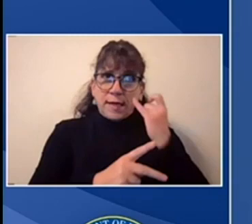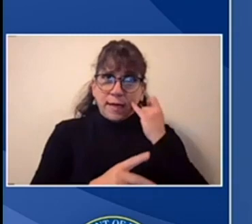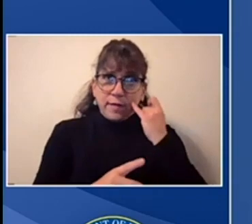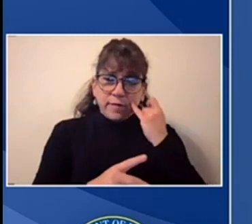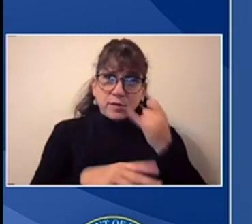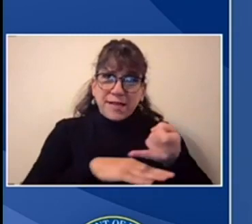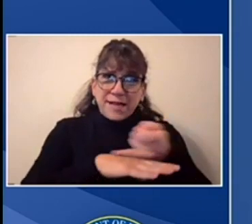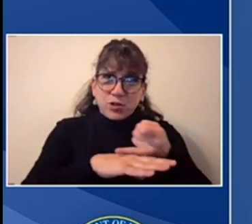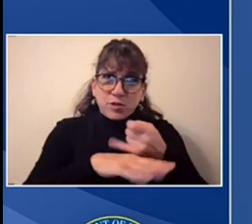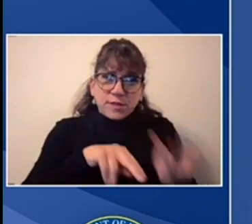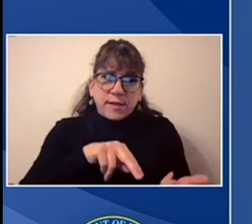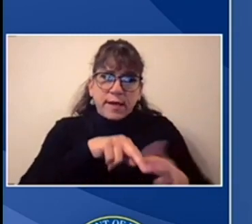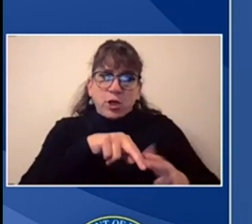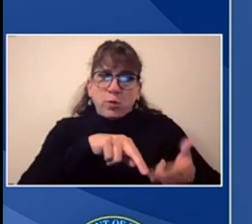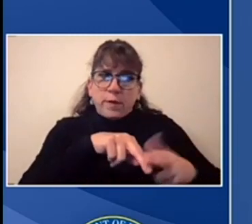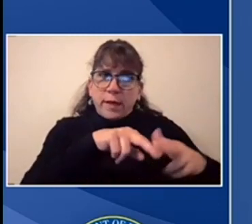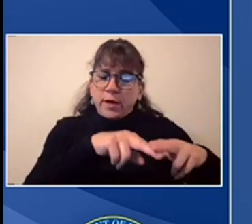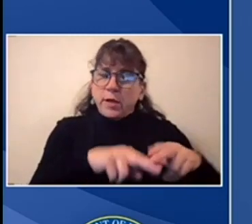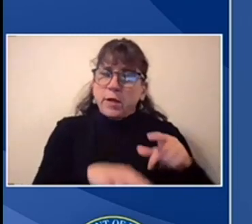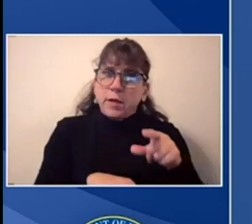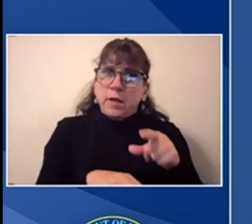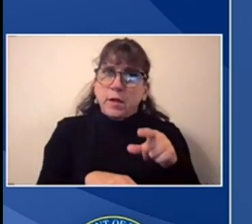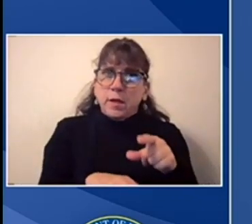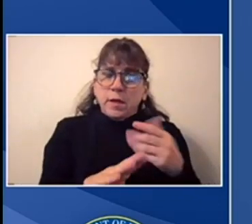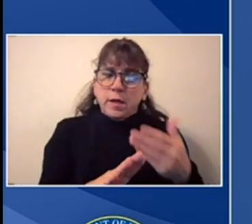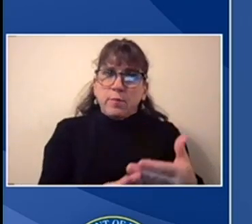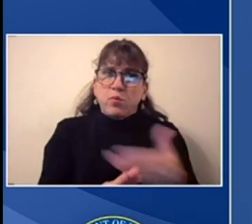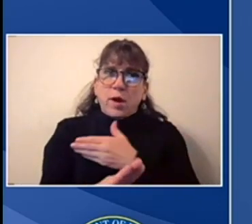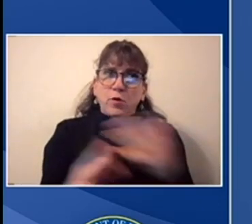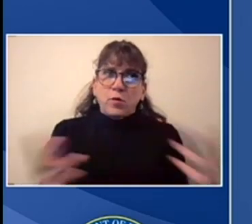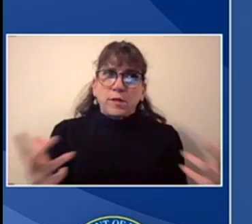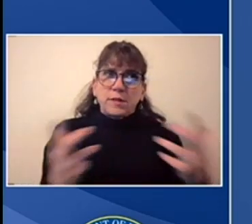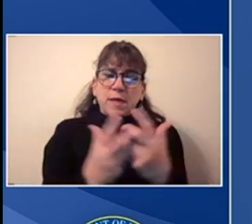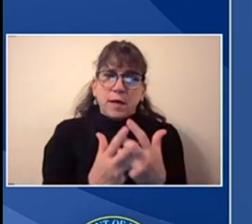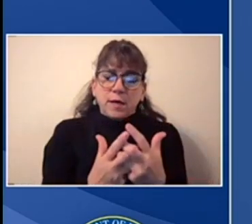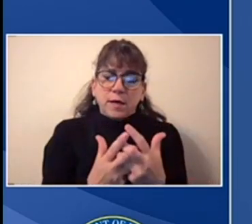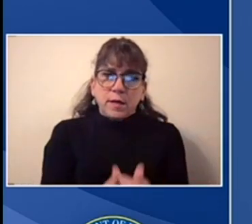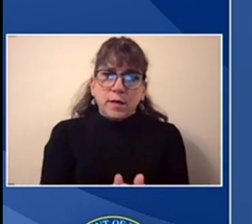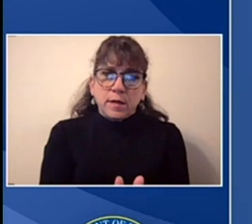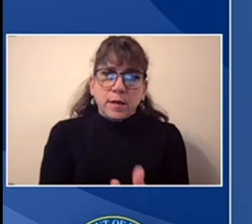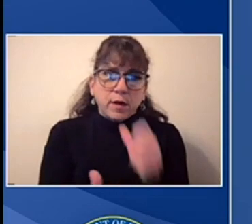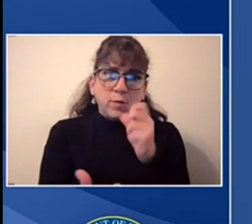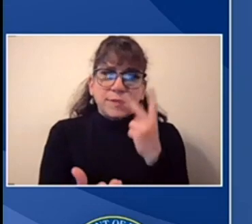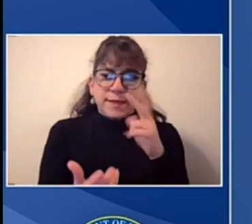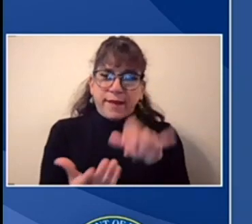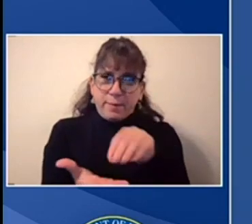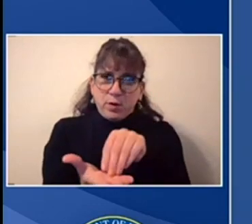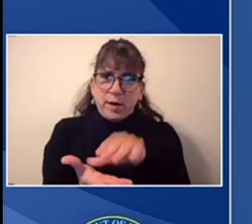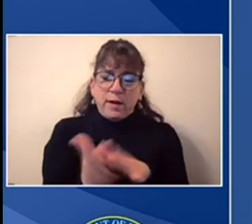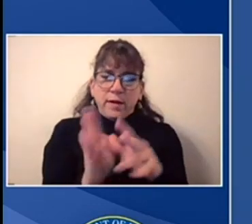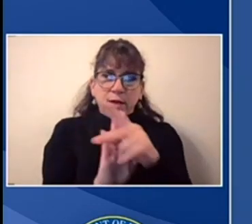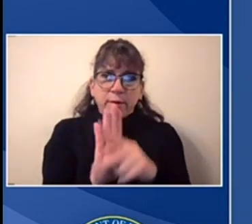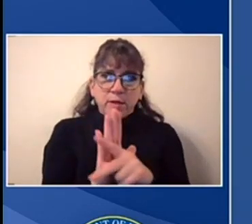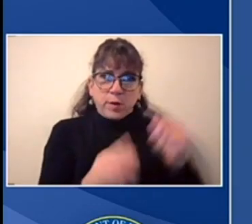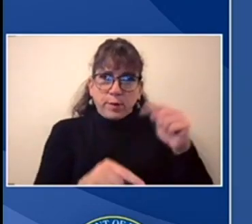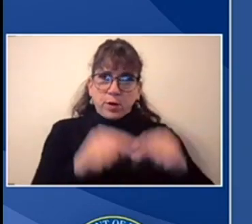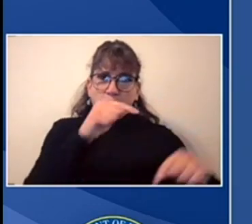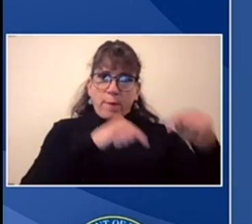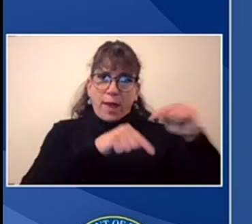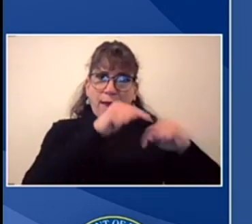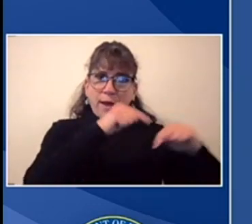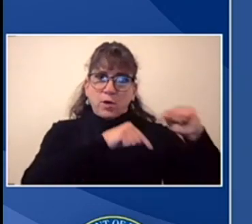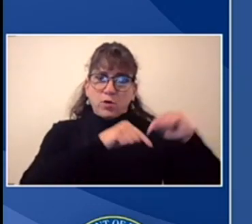interest that had accumulated kind of prior to consolidating, you would otherwise not see that reflected in this policy. So we're saying we go back to